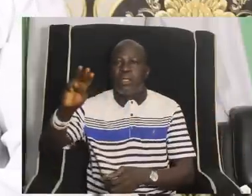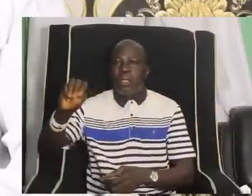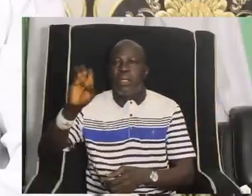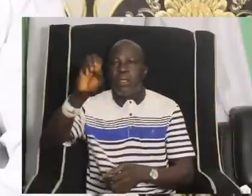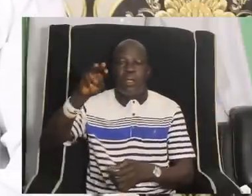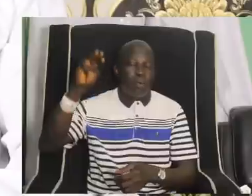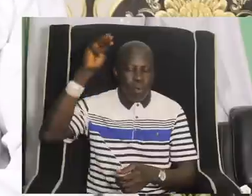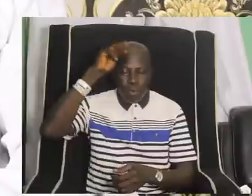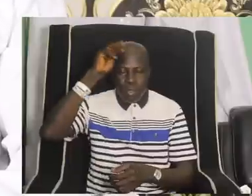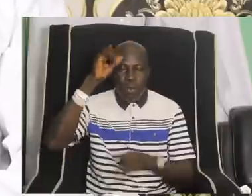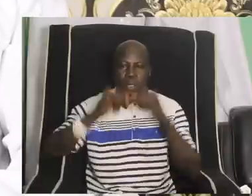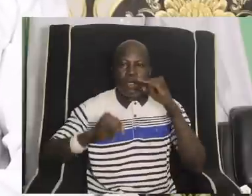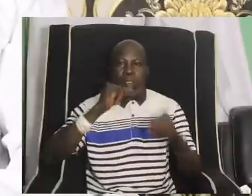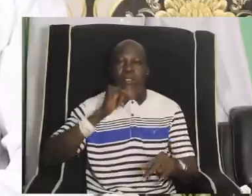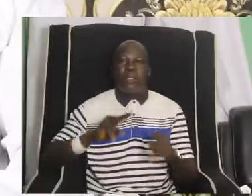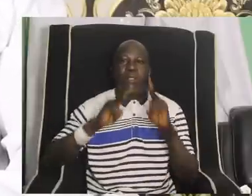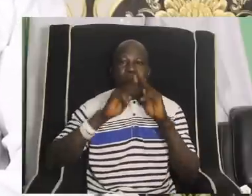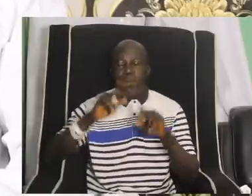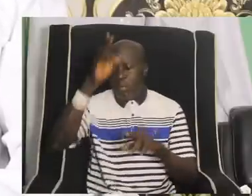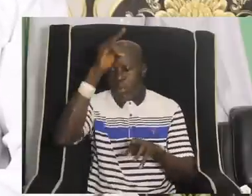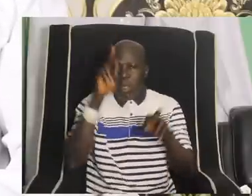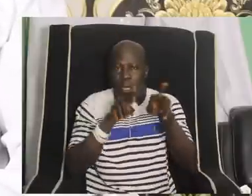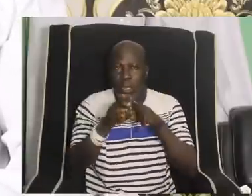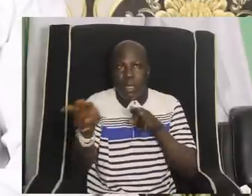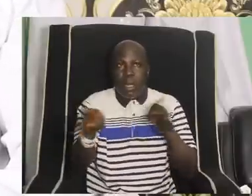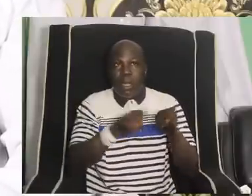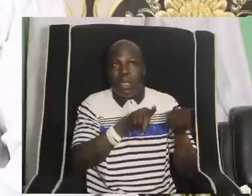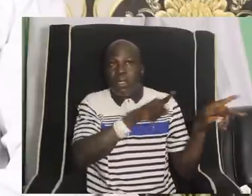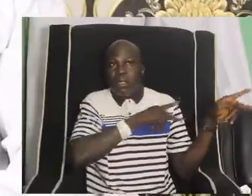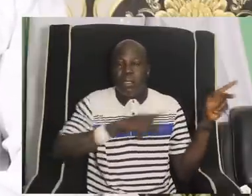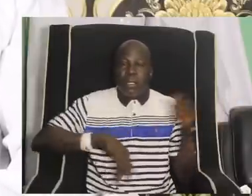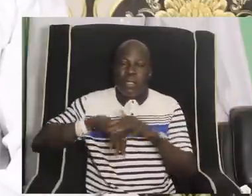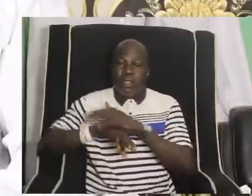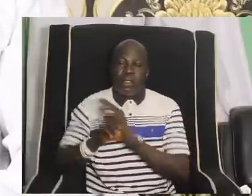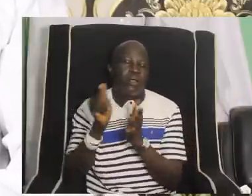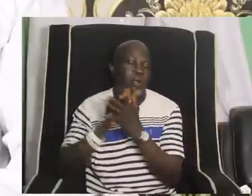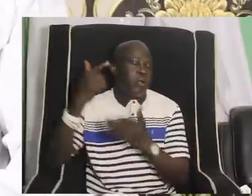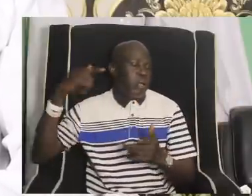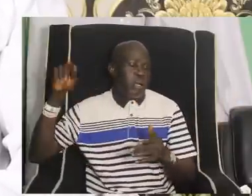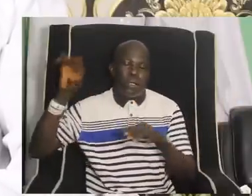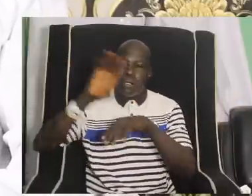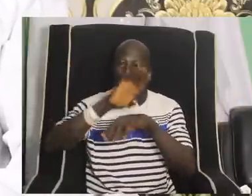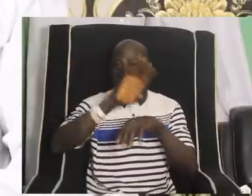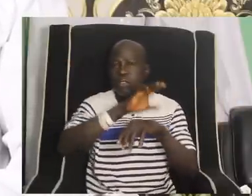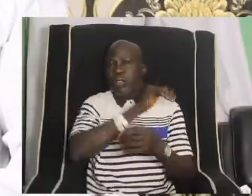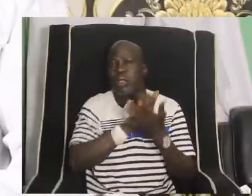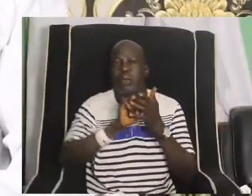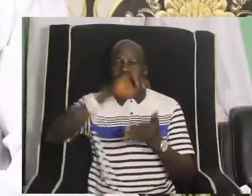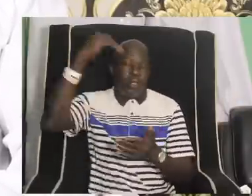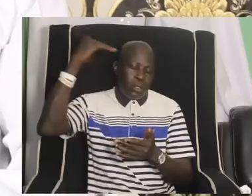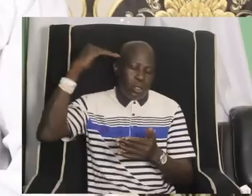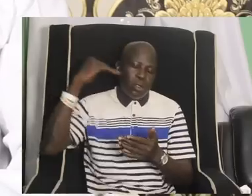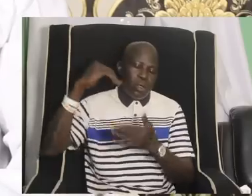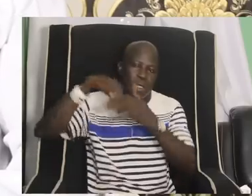SMO Mustafa JP BabaSebioba lati your city of Calvary Church, land of reality. Tell you our